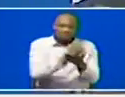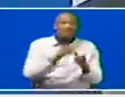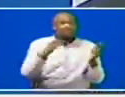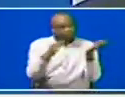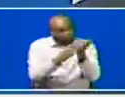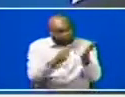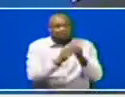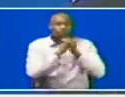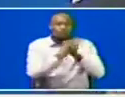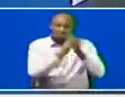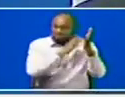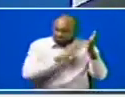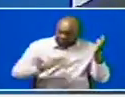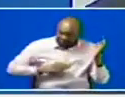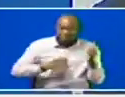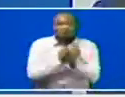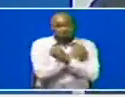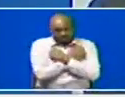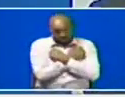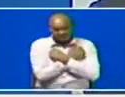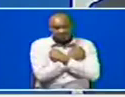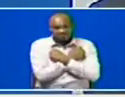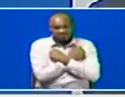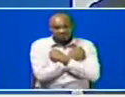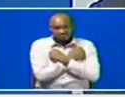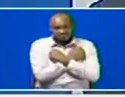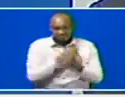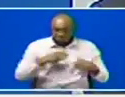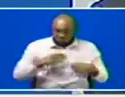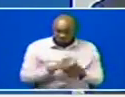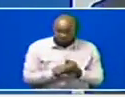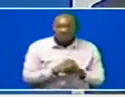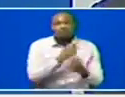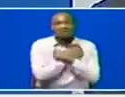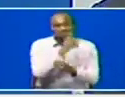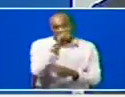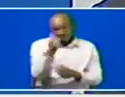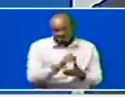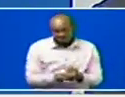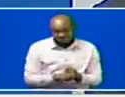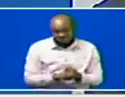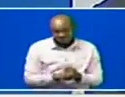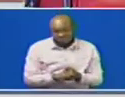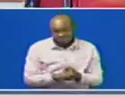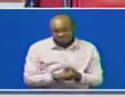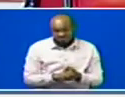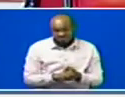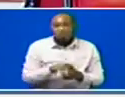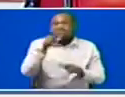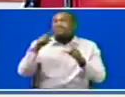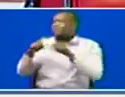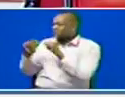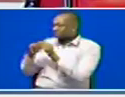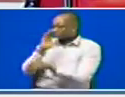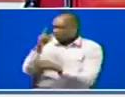gospel, to worship Christ, to love the poor, mm-hmm. And to love one another. Right. And what is your message